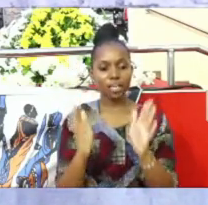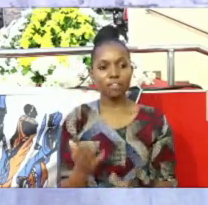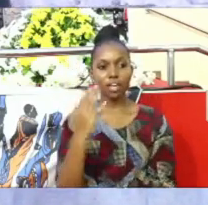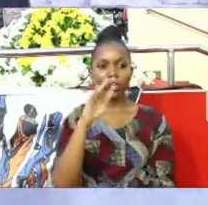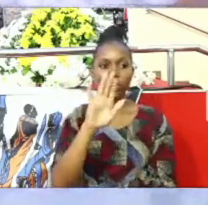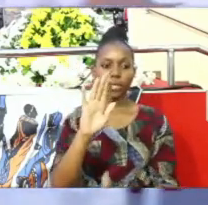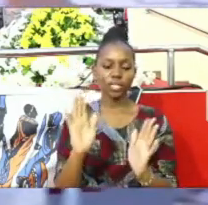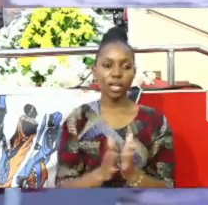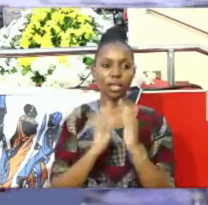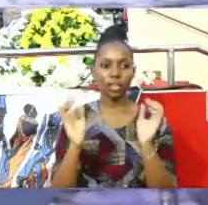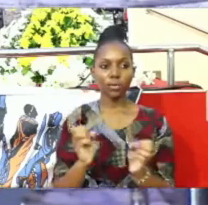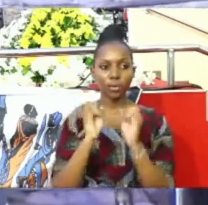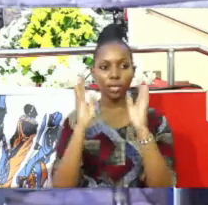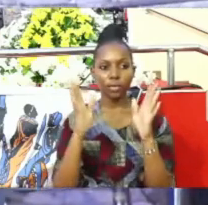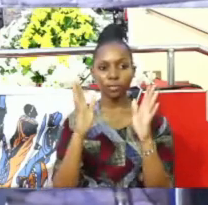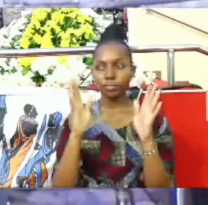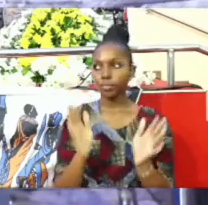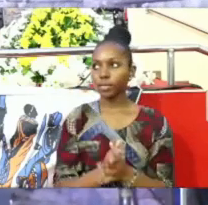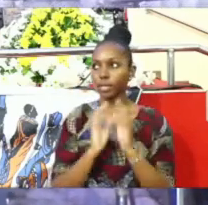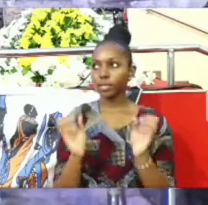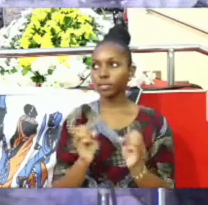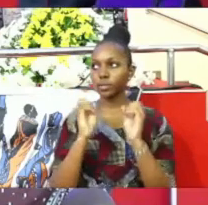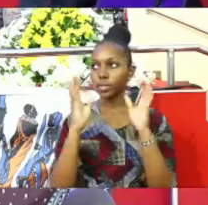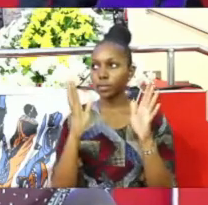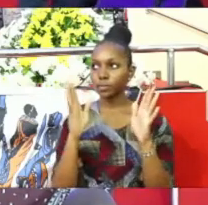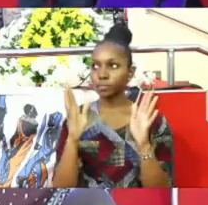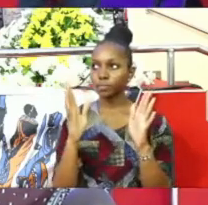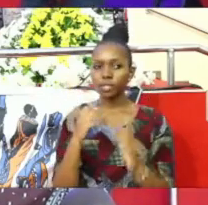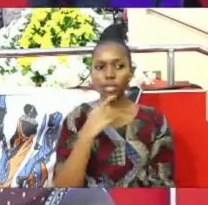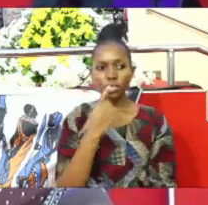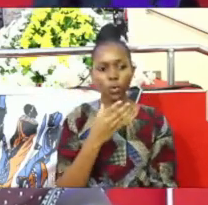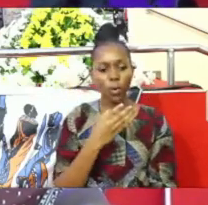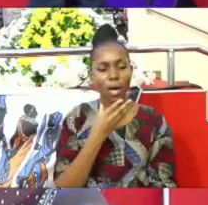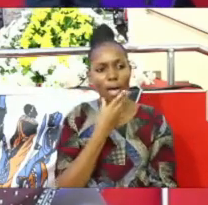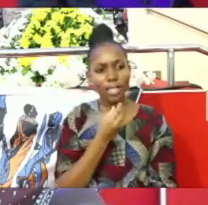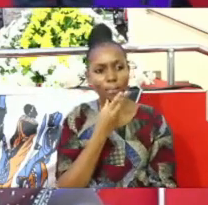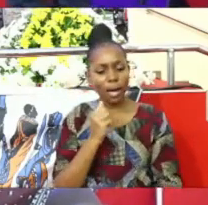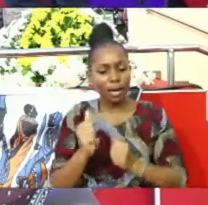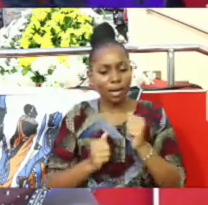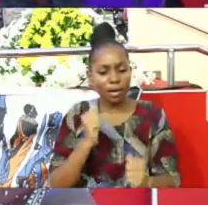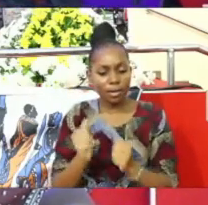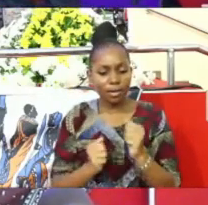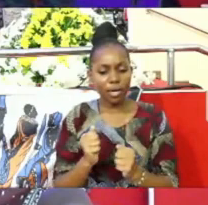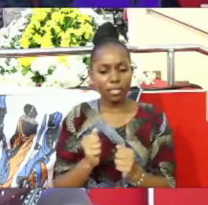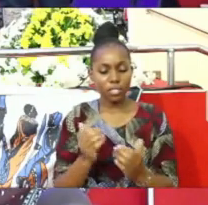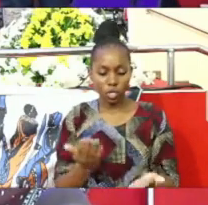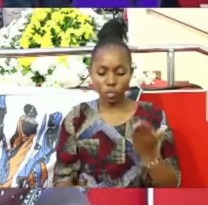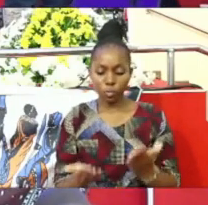Hallelujah. Hallelujah. Hallelujah. So this man comes and runs to measure Jerusalem. Anakimbia kwenda kupima